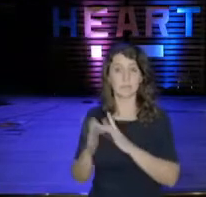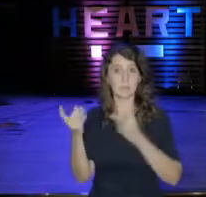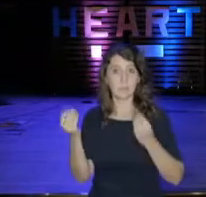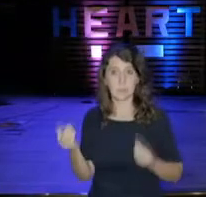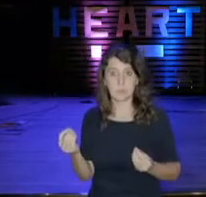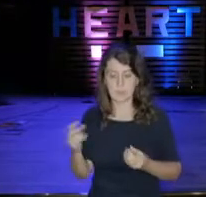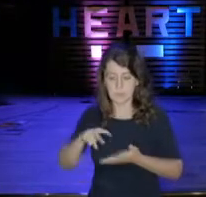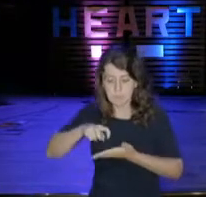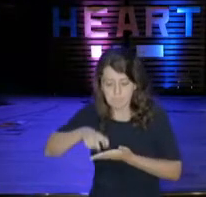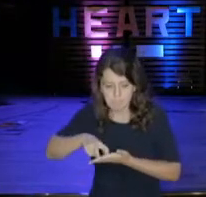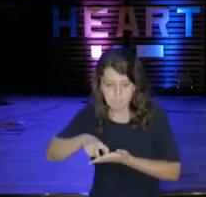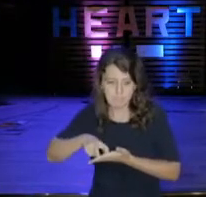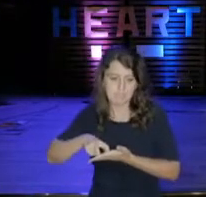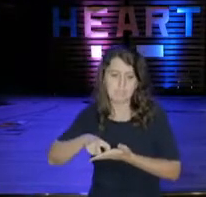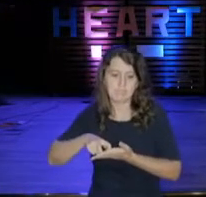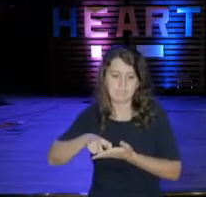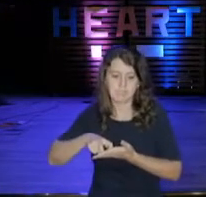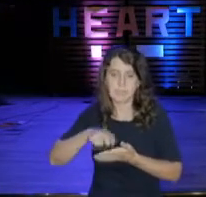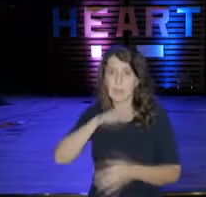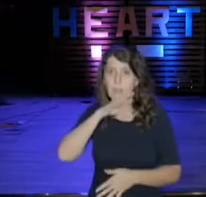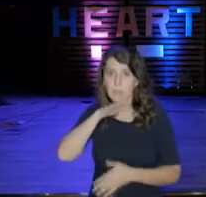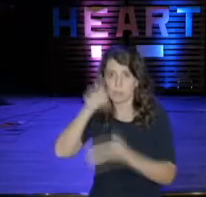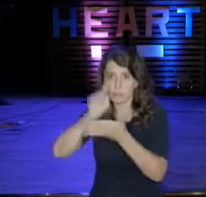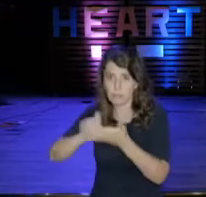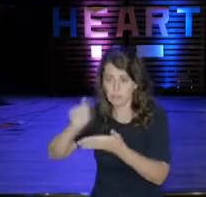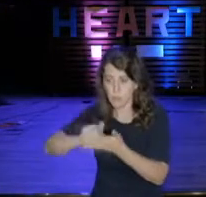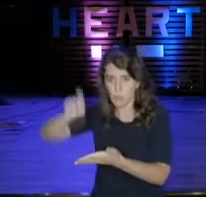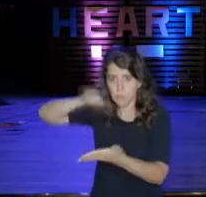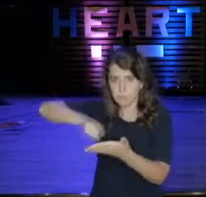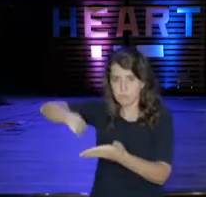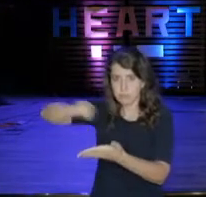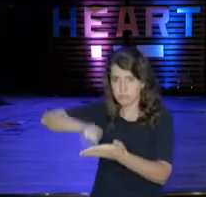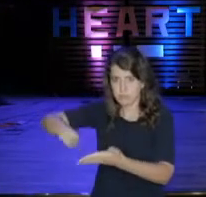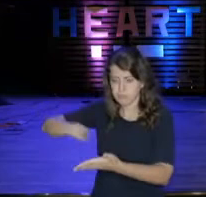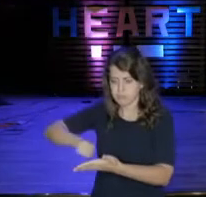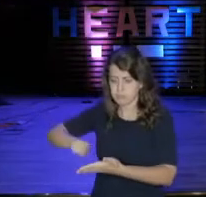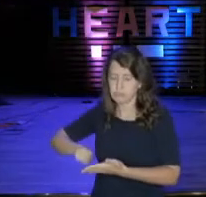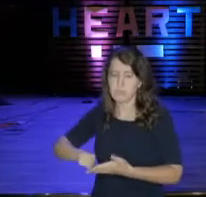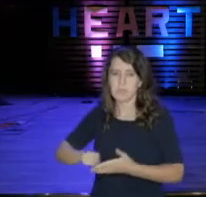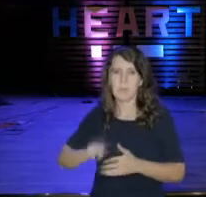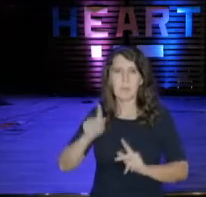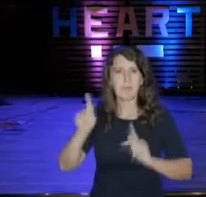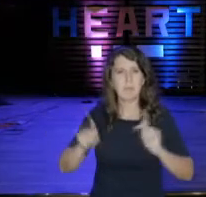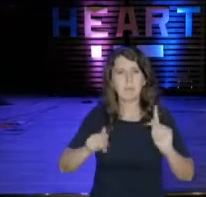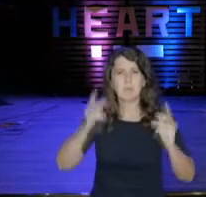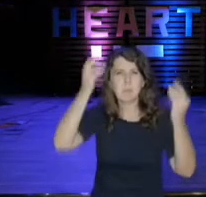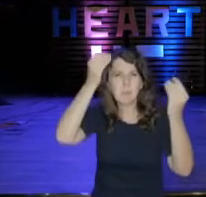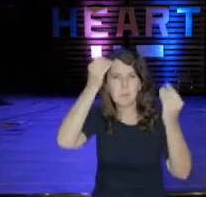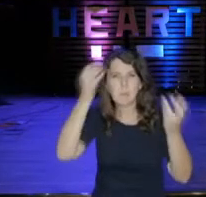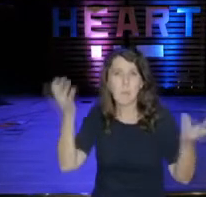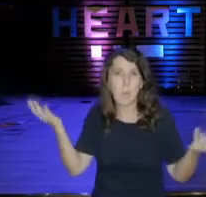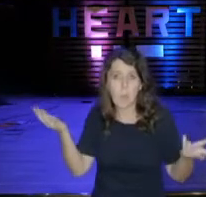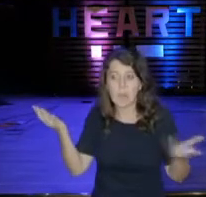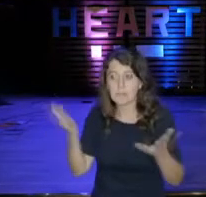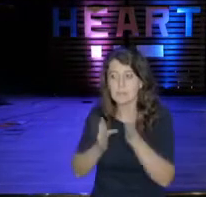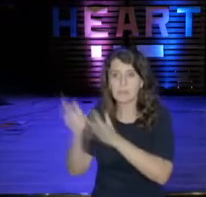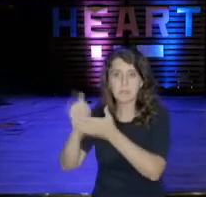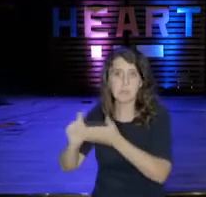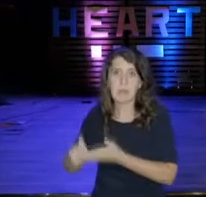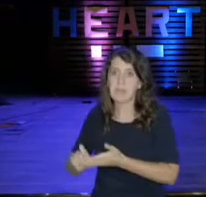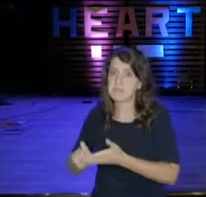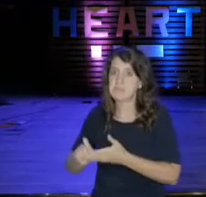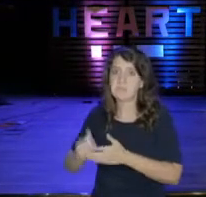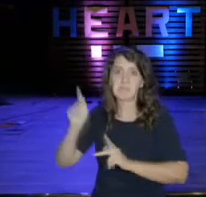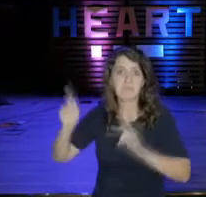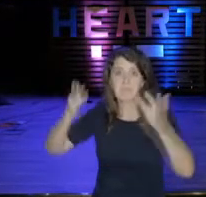And he wrote in the dust with his finger. A lot of people speculate, what he wrote. We don't know what he wrote. You know, some I've heard